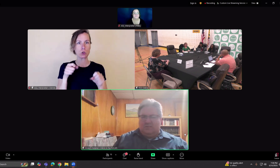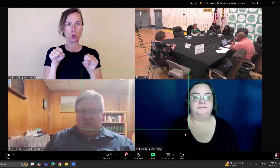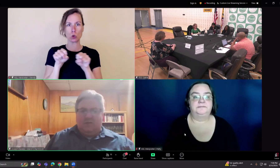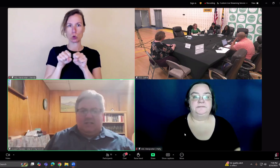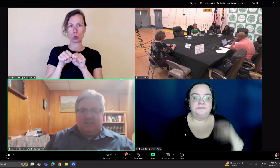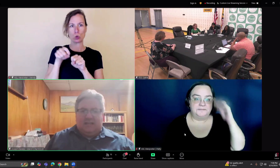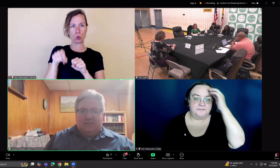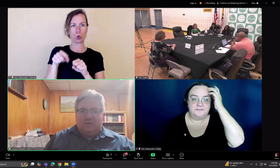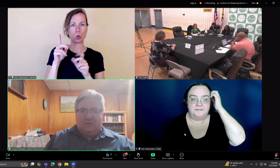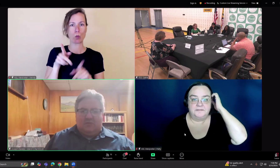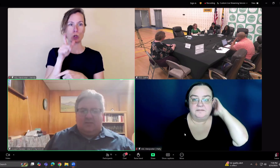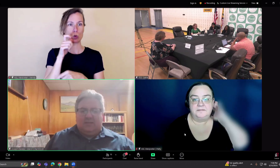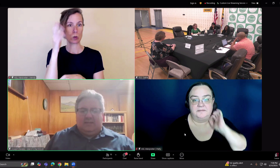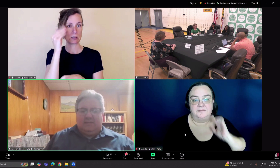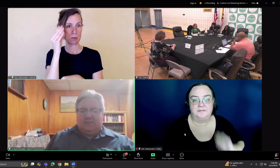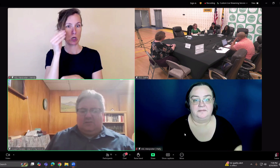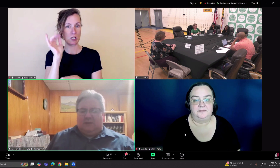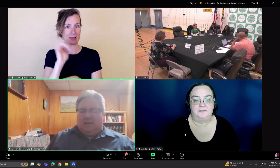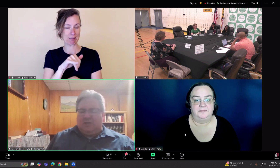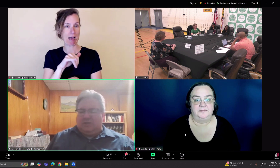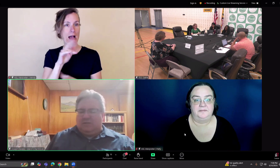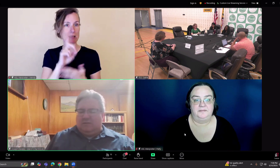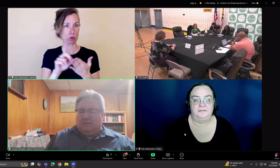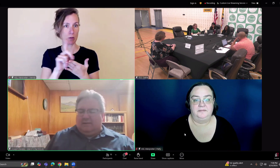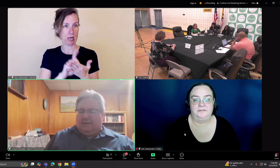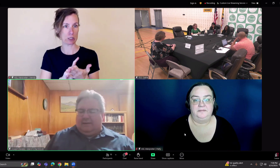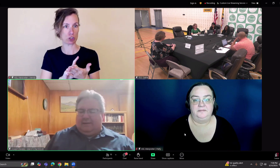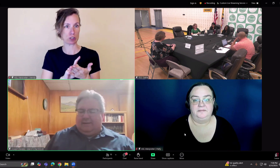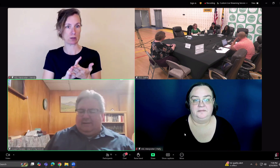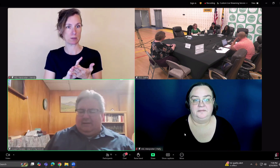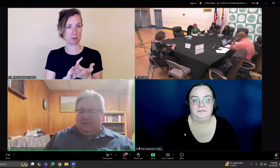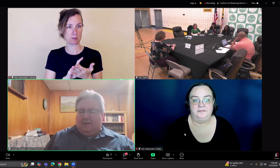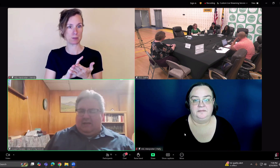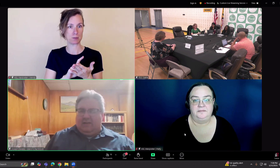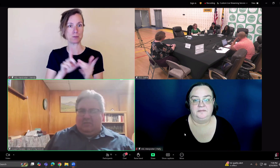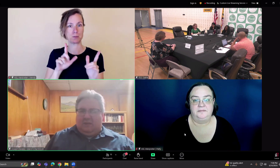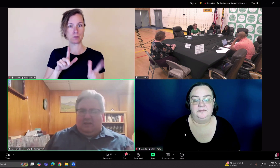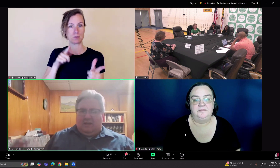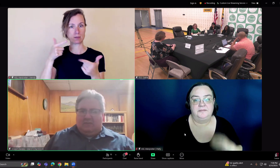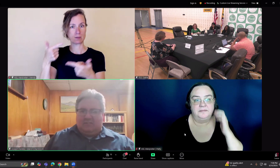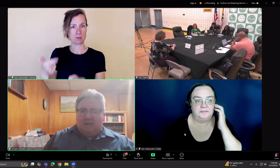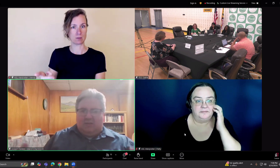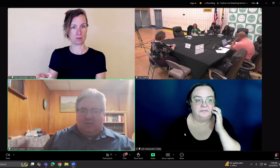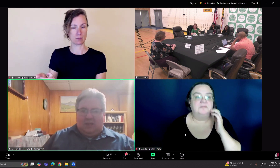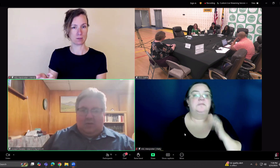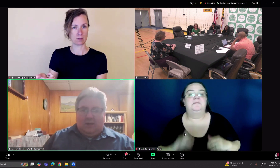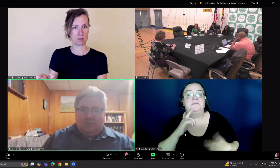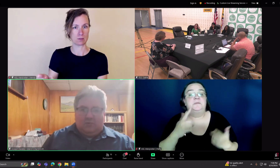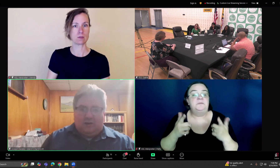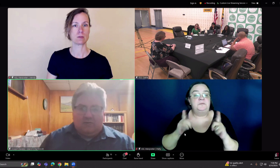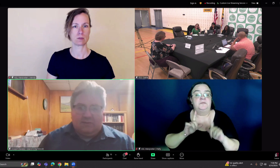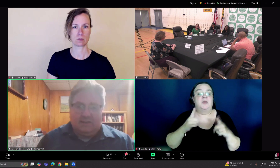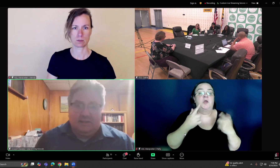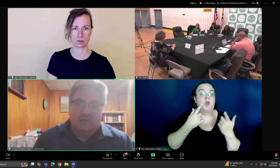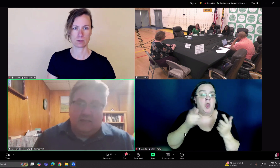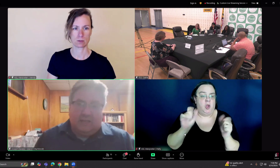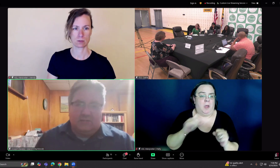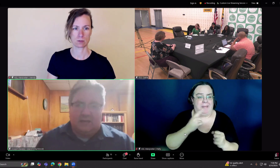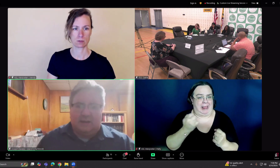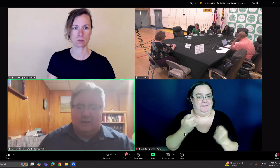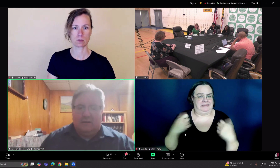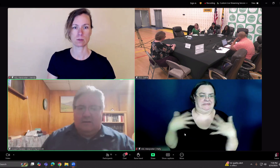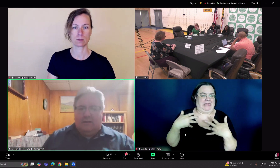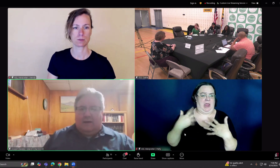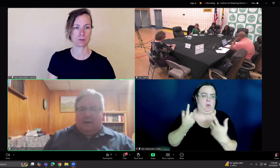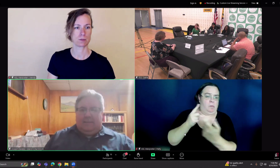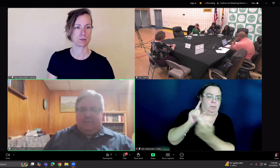would have experienced that sort of discrimination. It could be kind of a scary thing going up to a government, like you